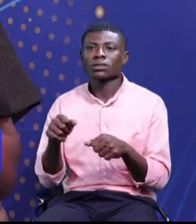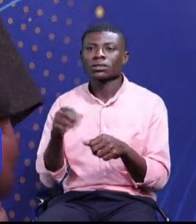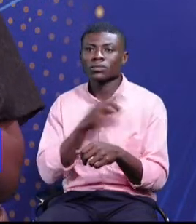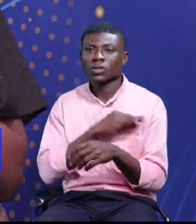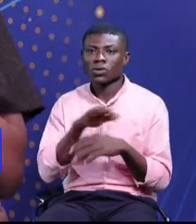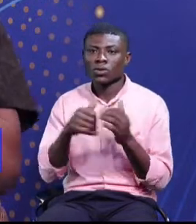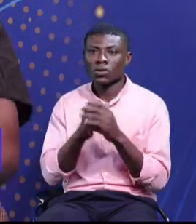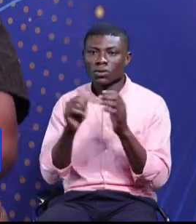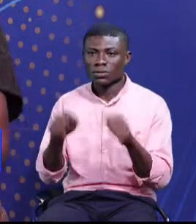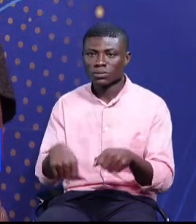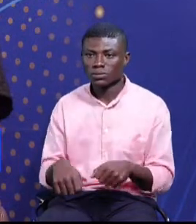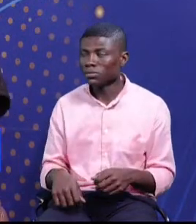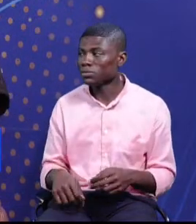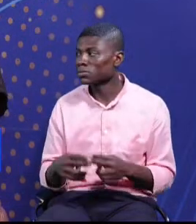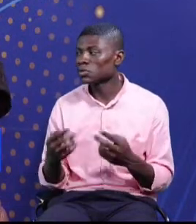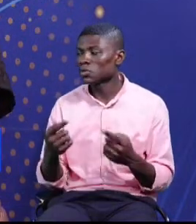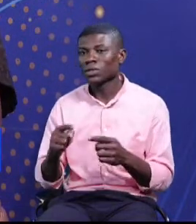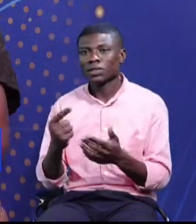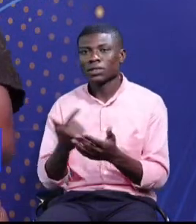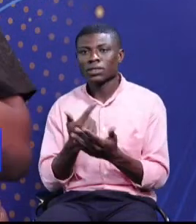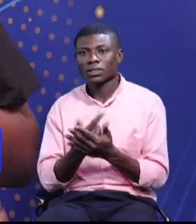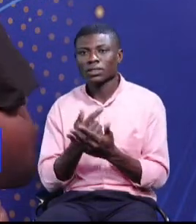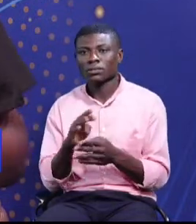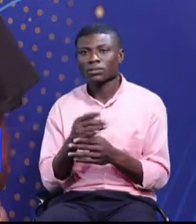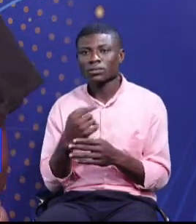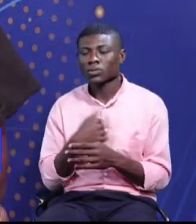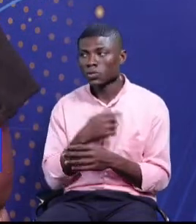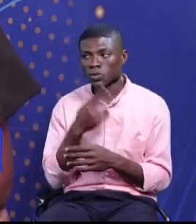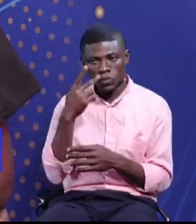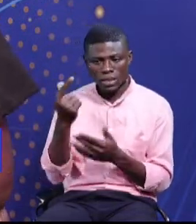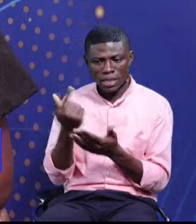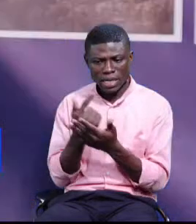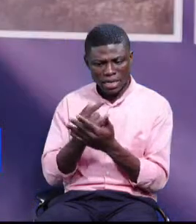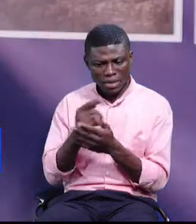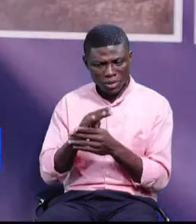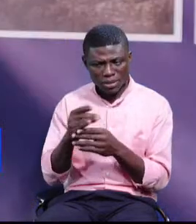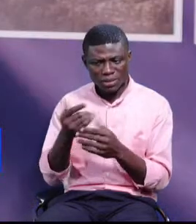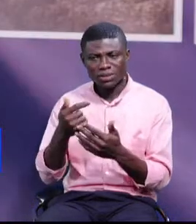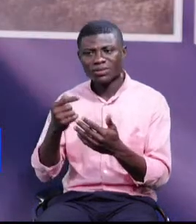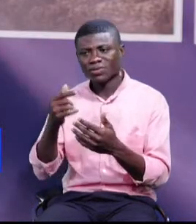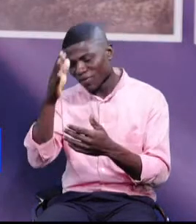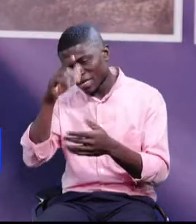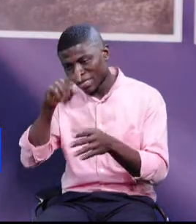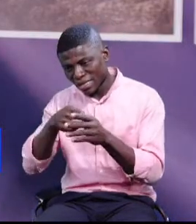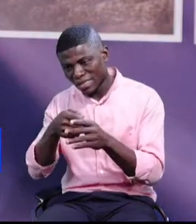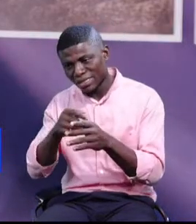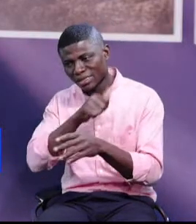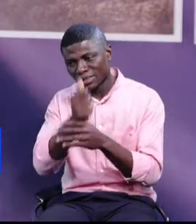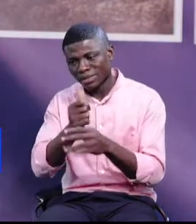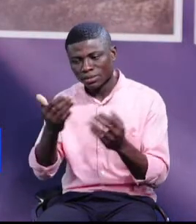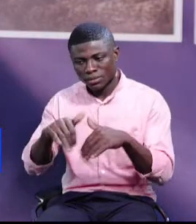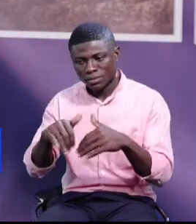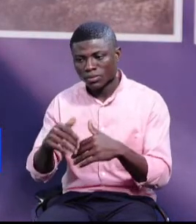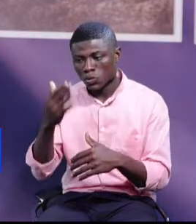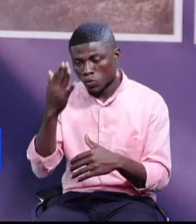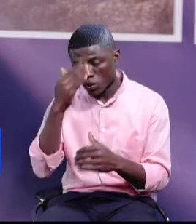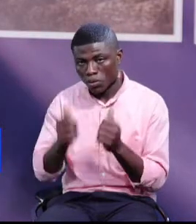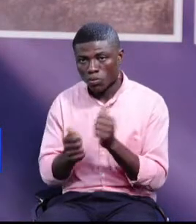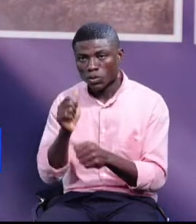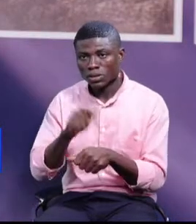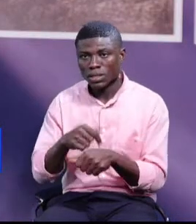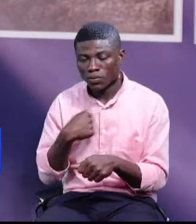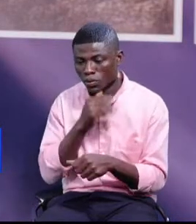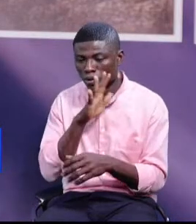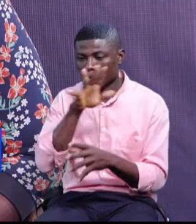another thing. With the Ghanaian businesses, don't you see the children, the third, fourth generation? Because mostly we do not